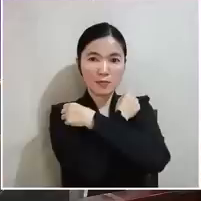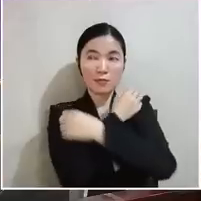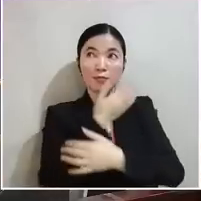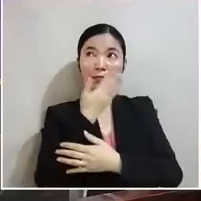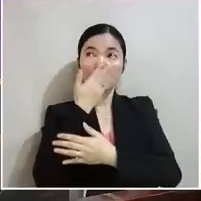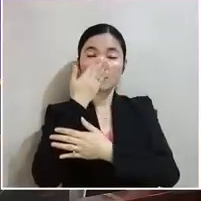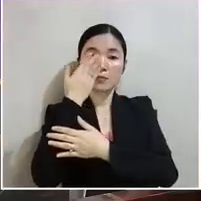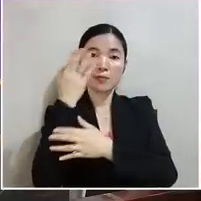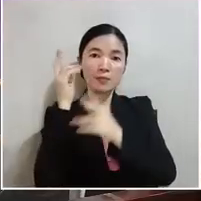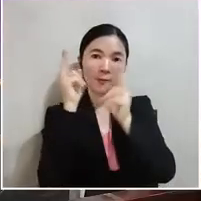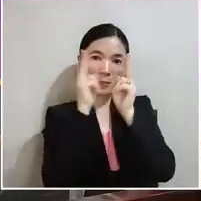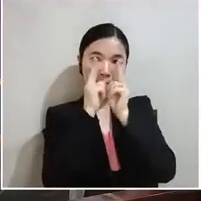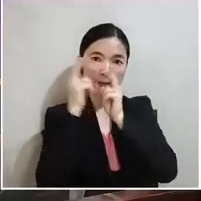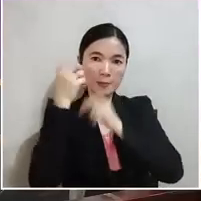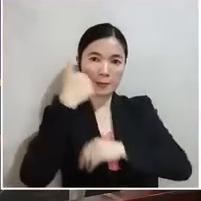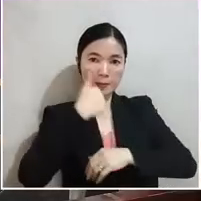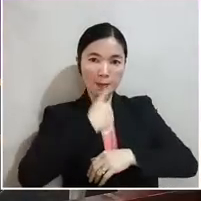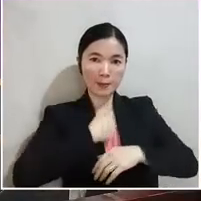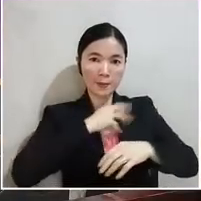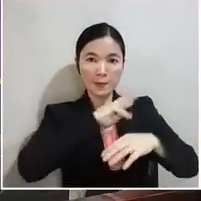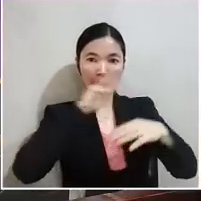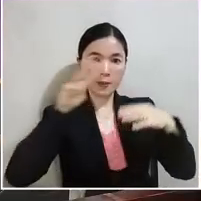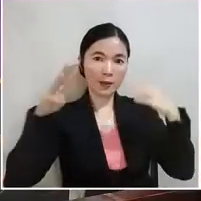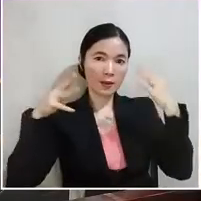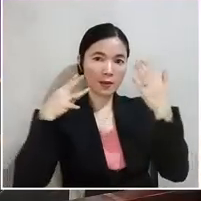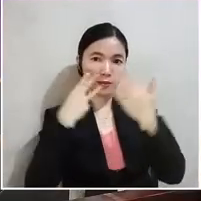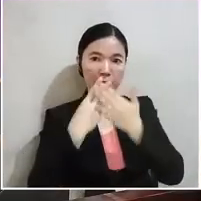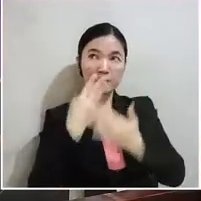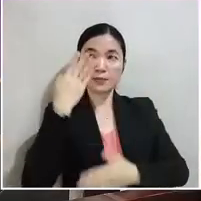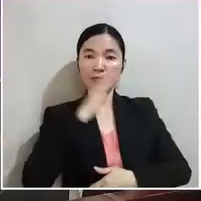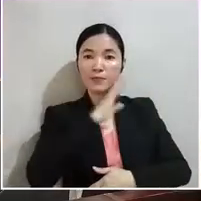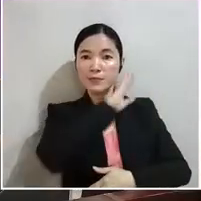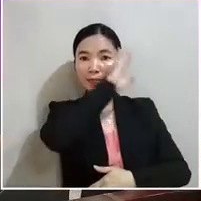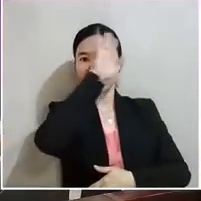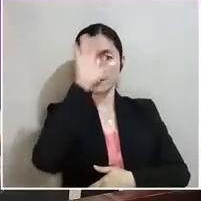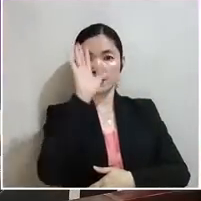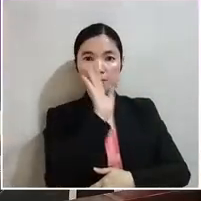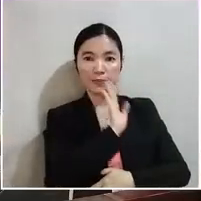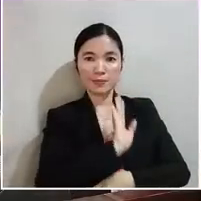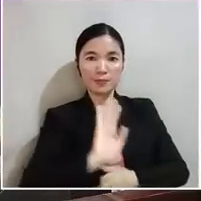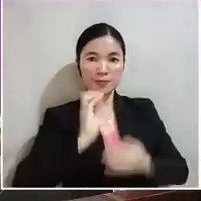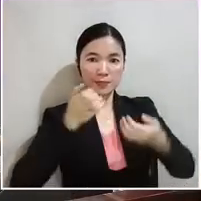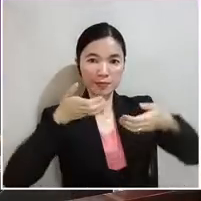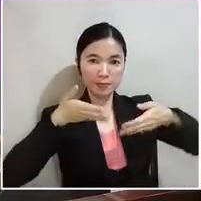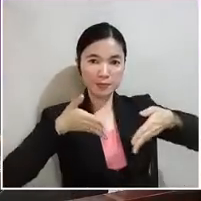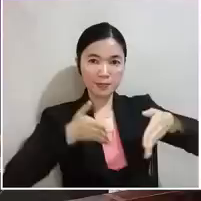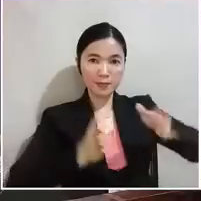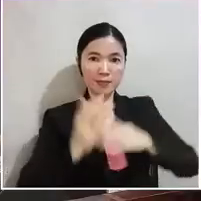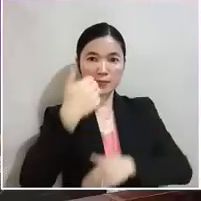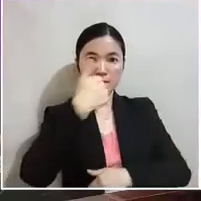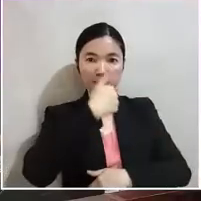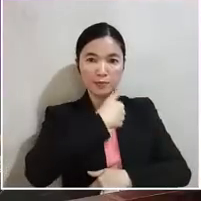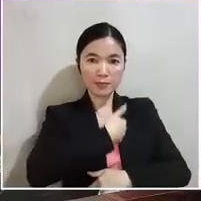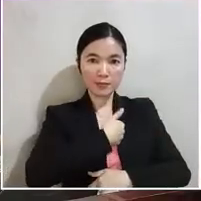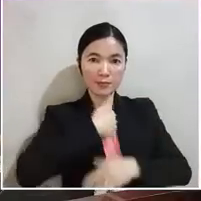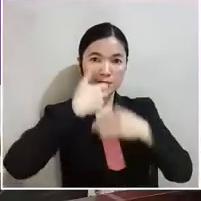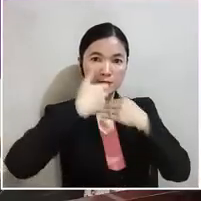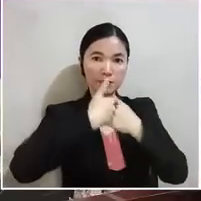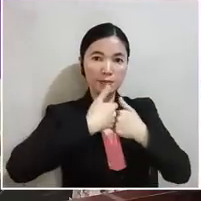were already there, and unite myself wholly to you. Never permit me to be separated from